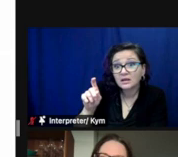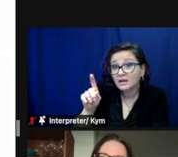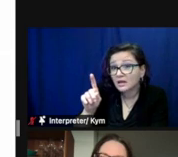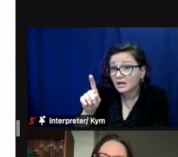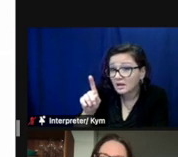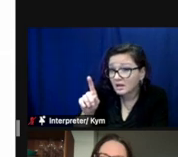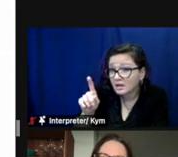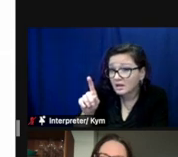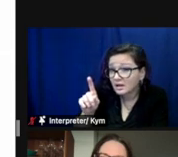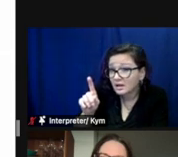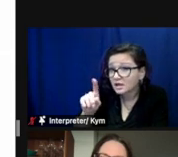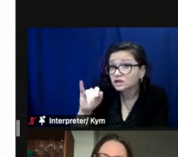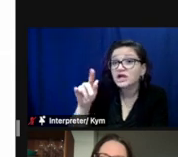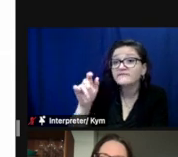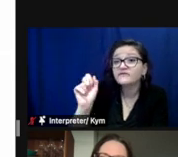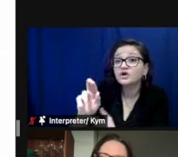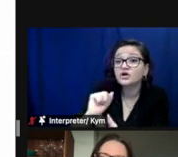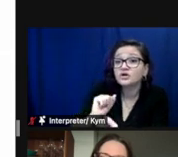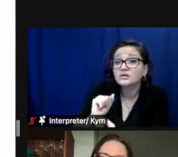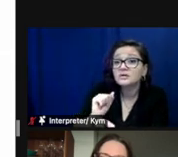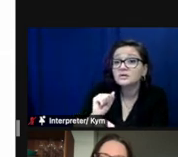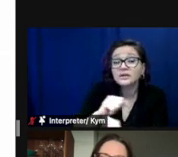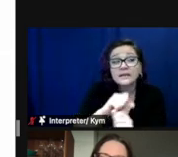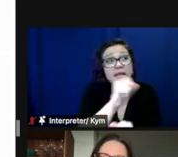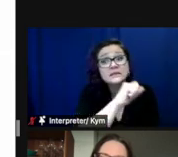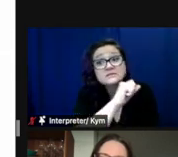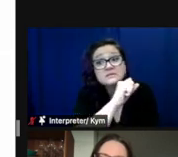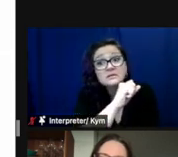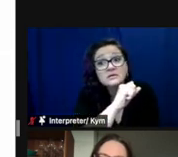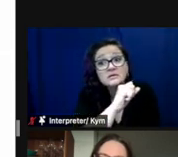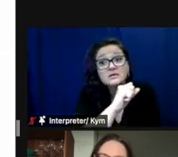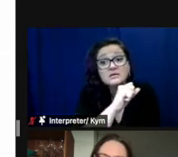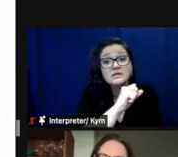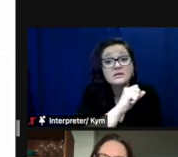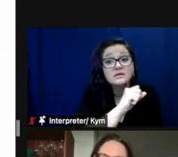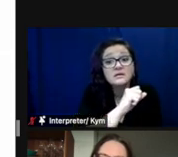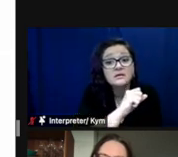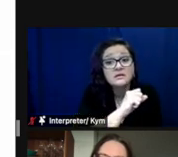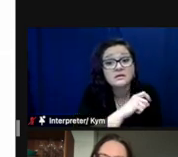name, Jennifer. Yep. Jennifer. What? I didn't see